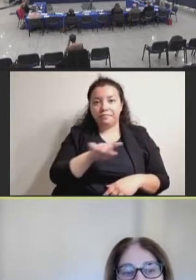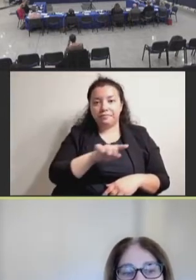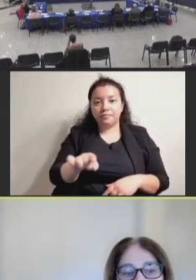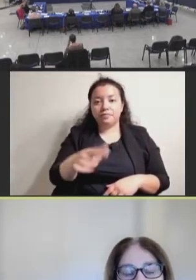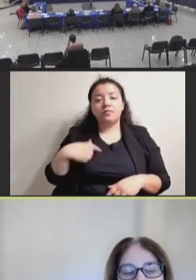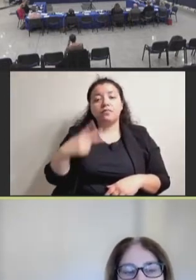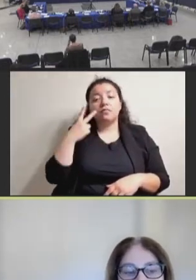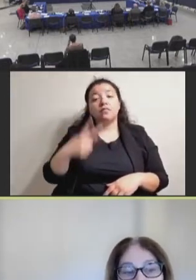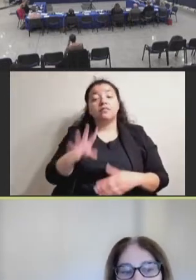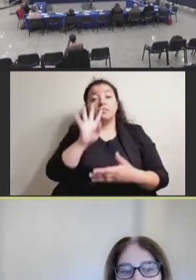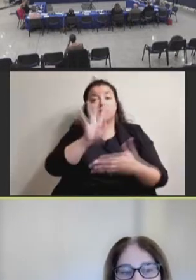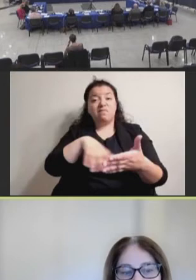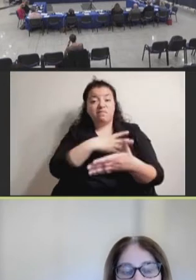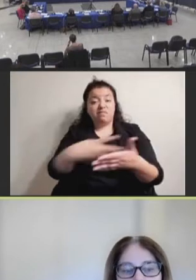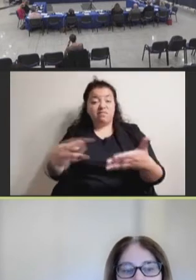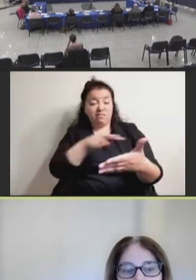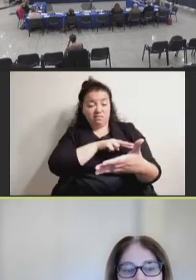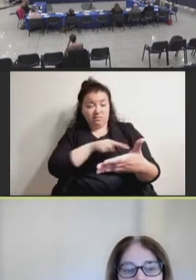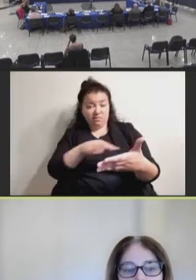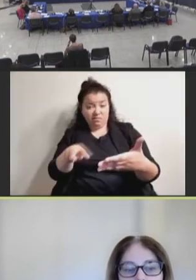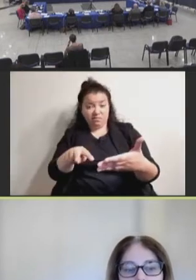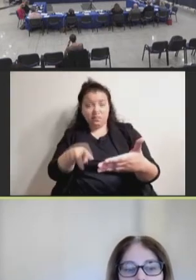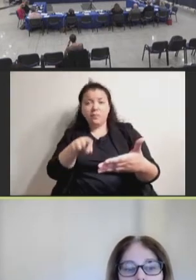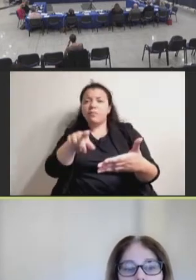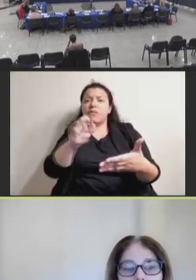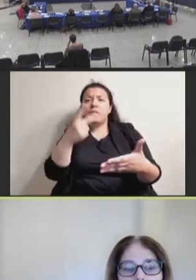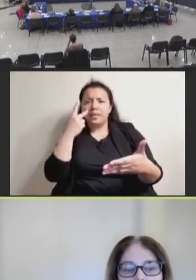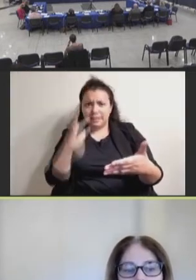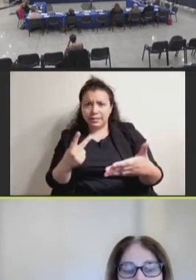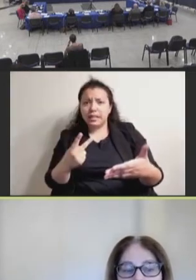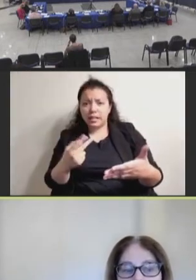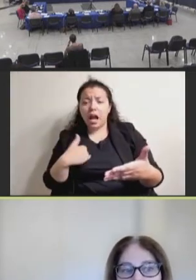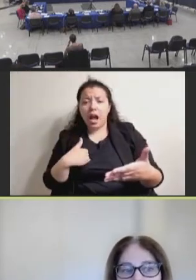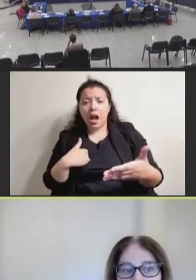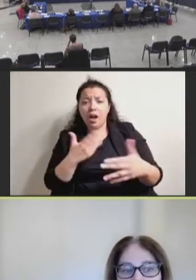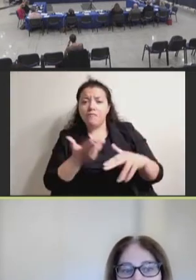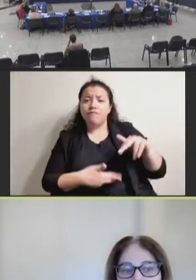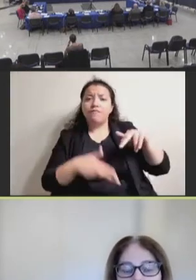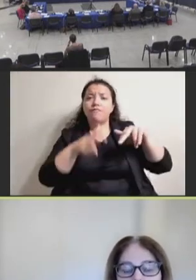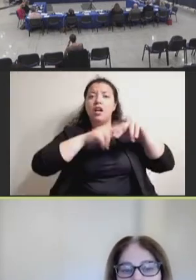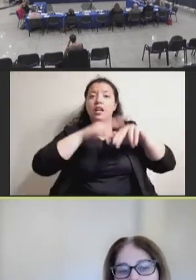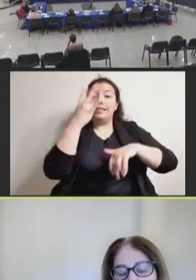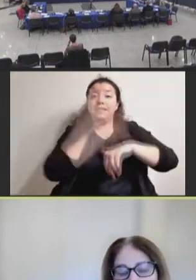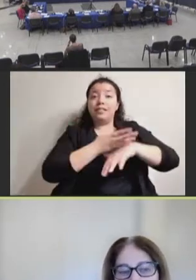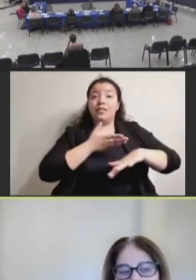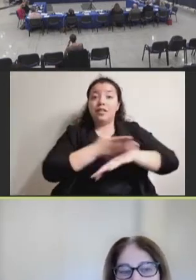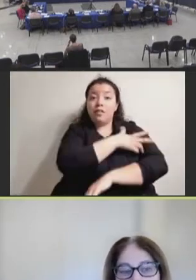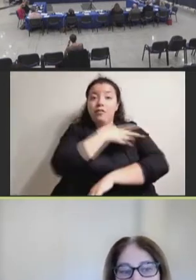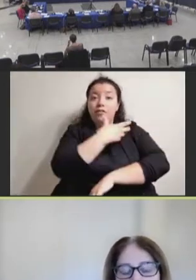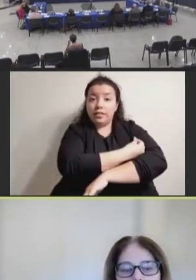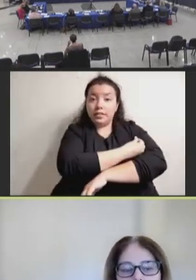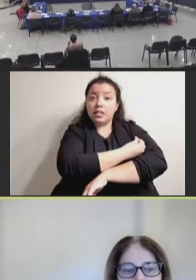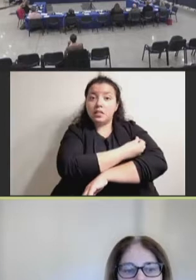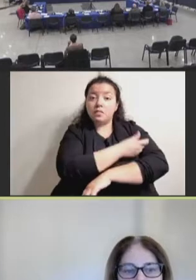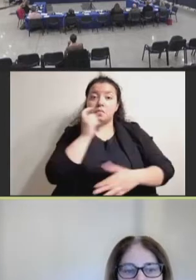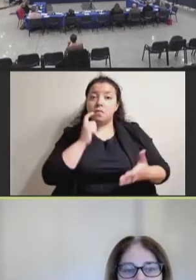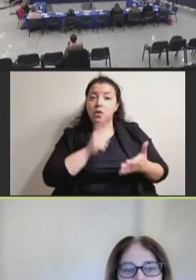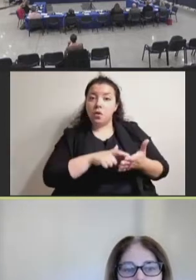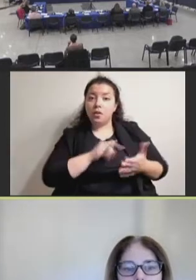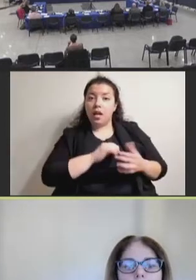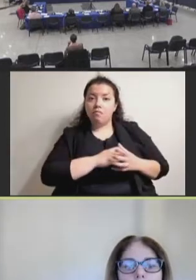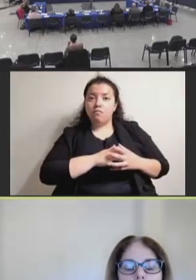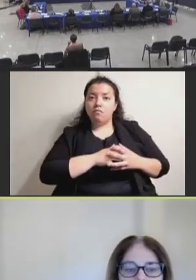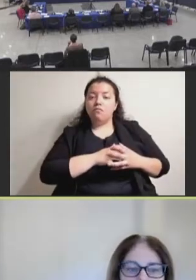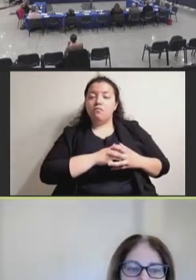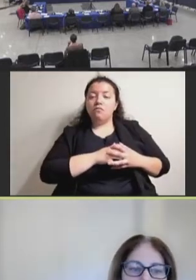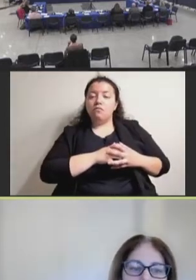the chart-confirmed cases, and you can see that clearly there's an elevated increase in the first 7 days after vaccination, and so statistically significant showed